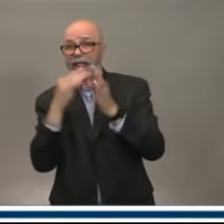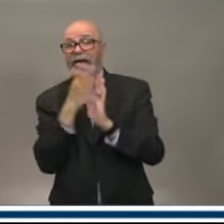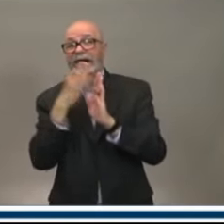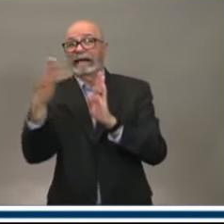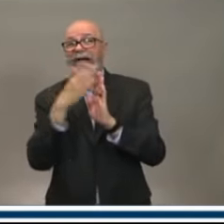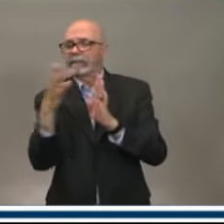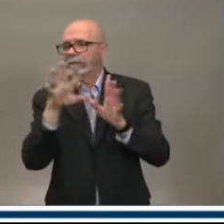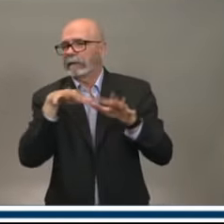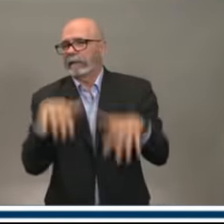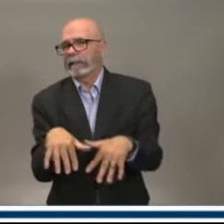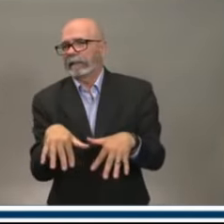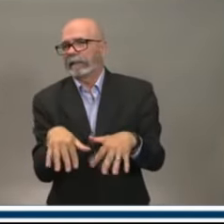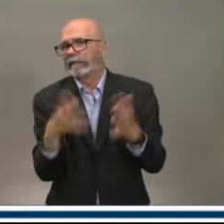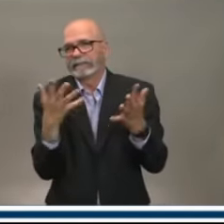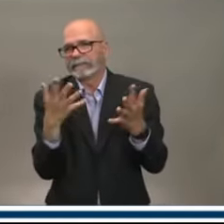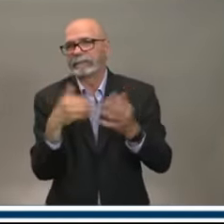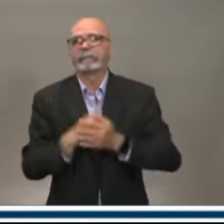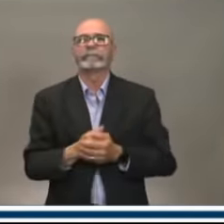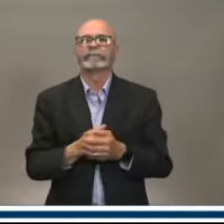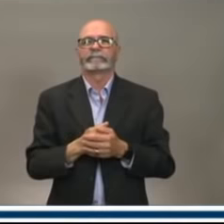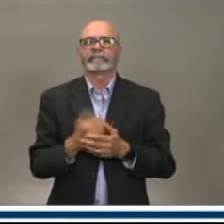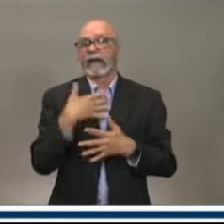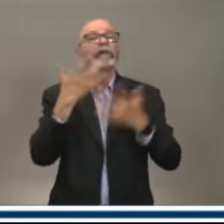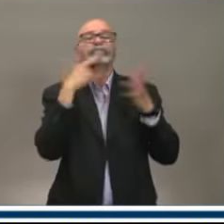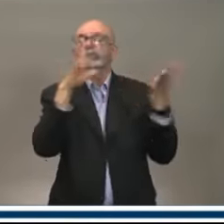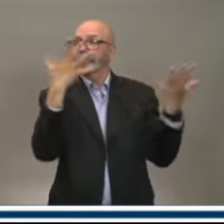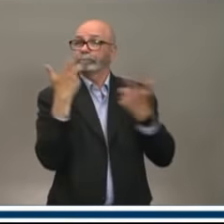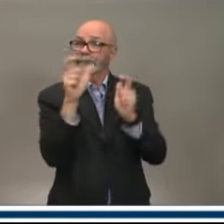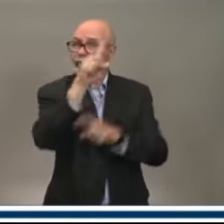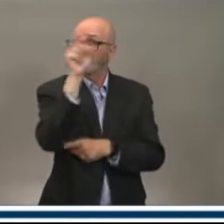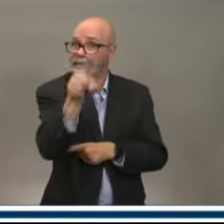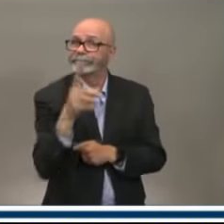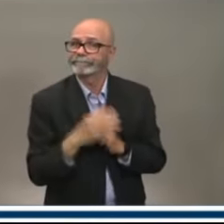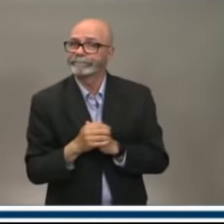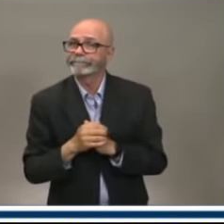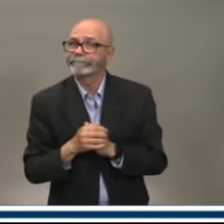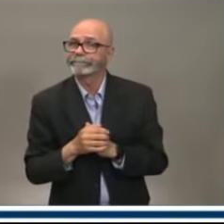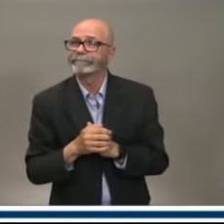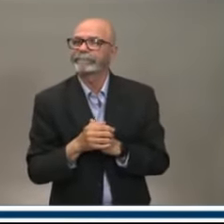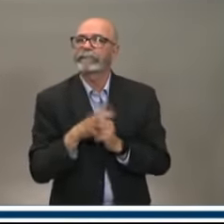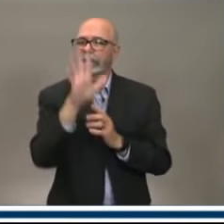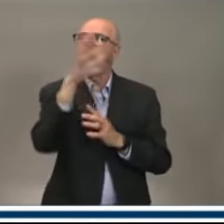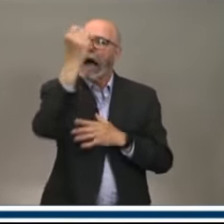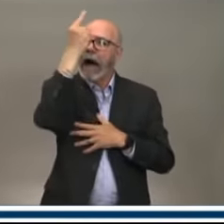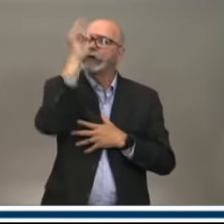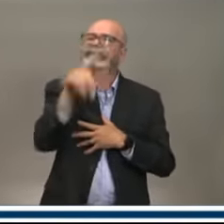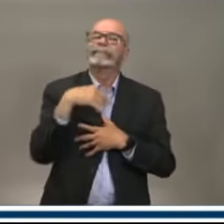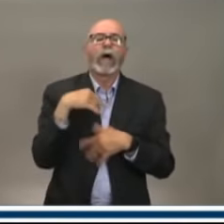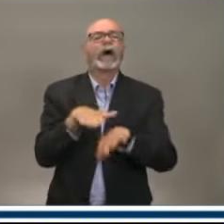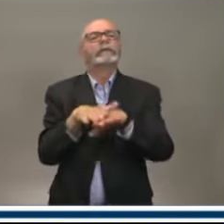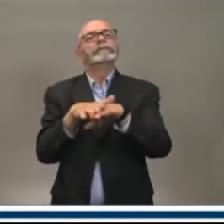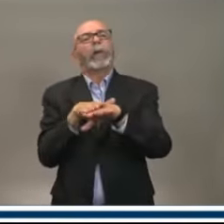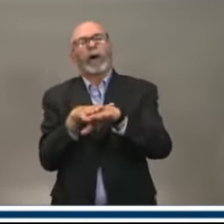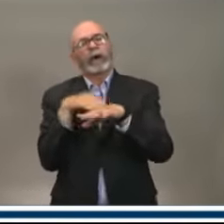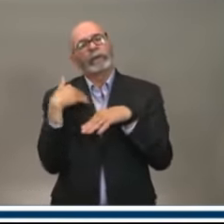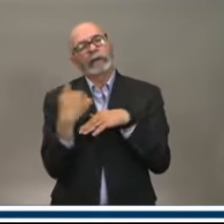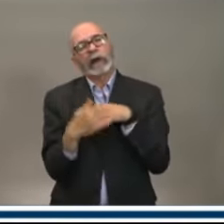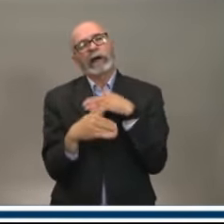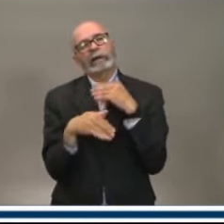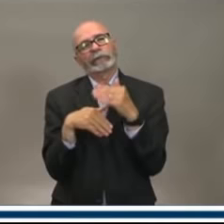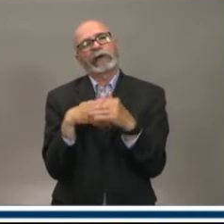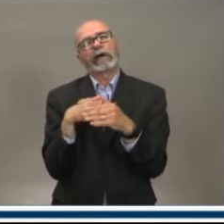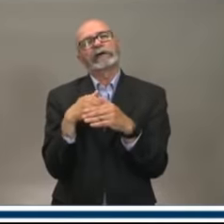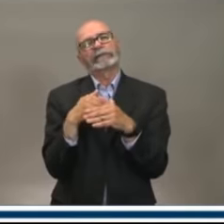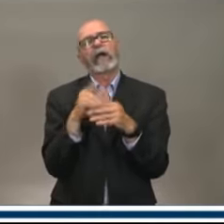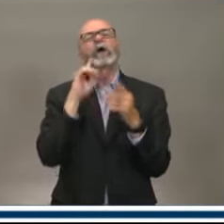presented, the biggest question mark really is phase 5. Like, it seems like you're going to start slow, obviously, and gradually allow more and more gatherings and more businesses to open.